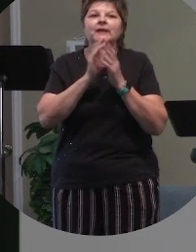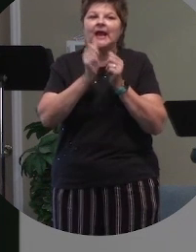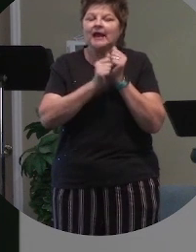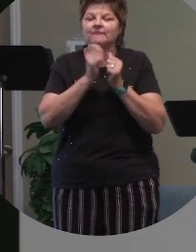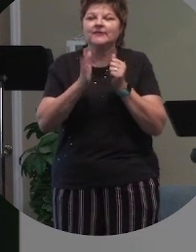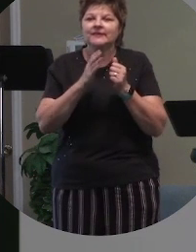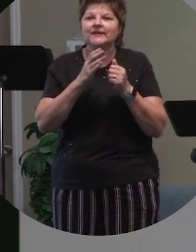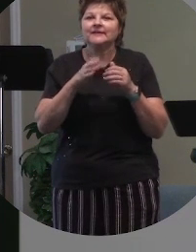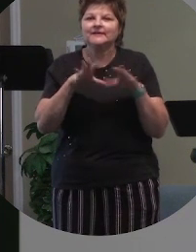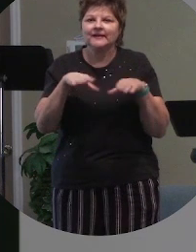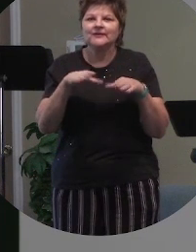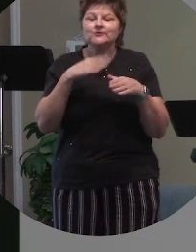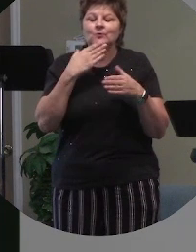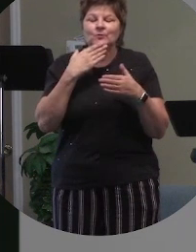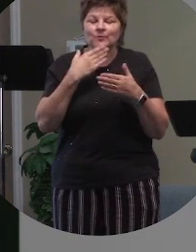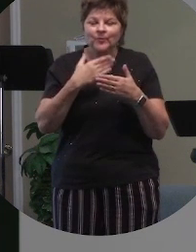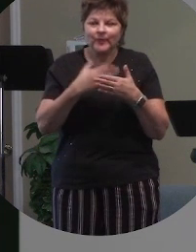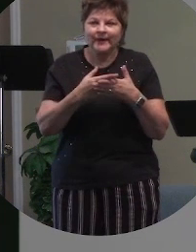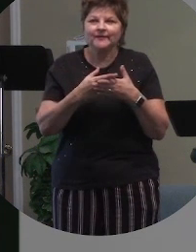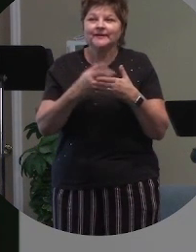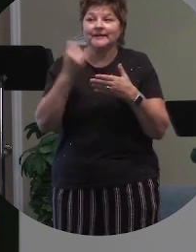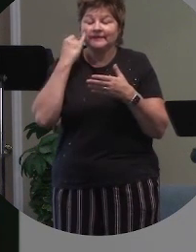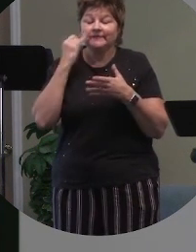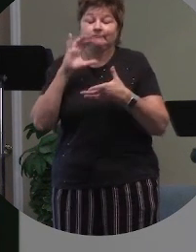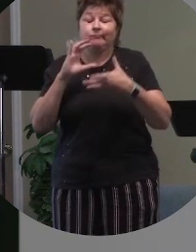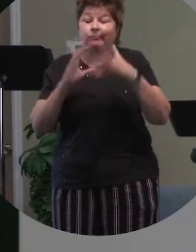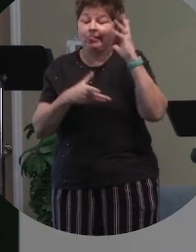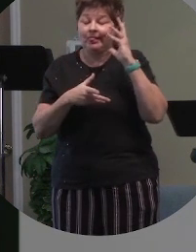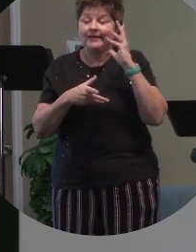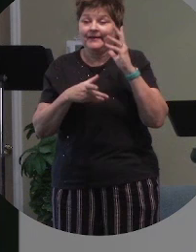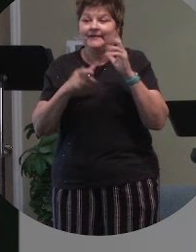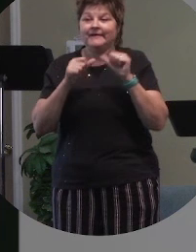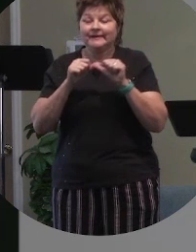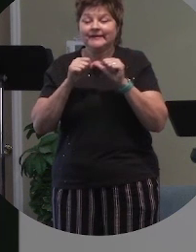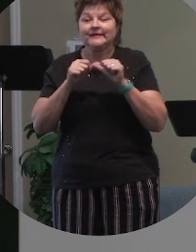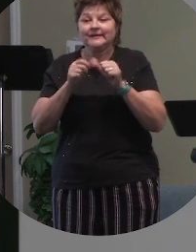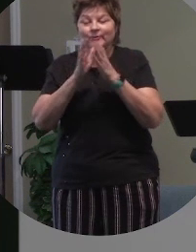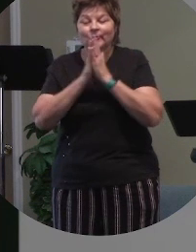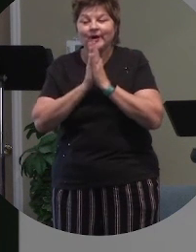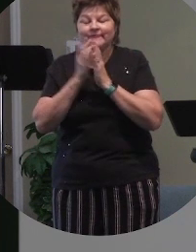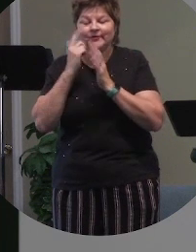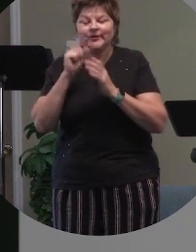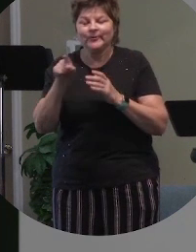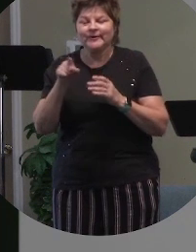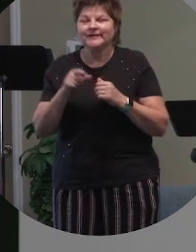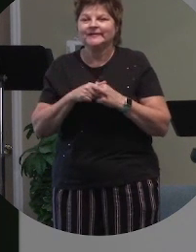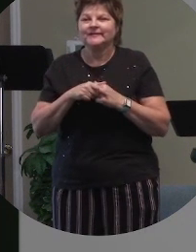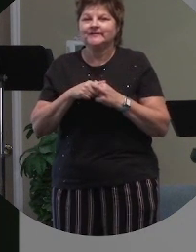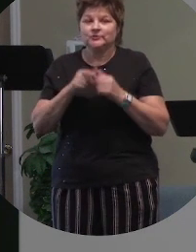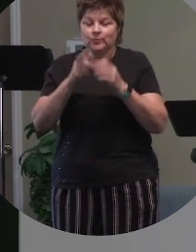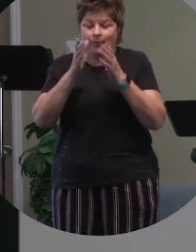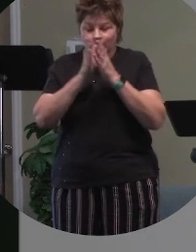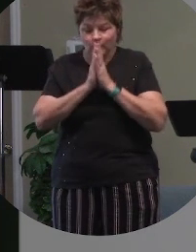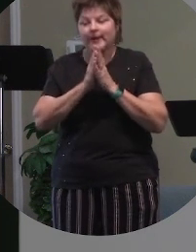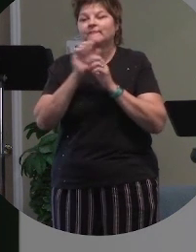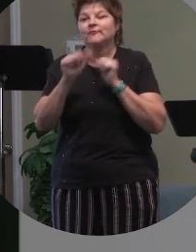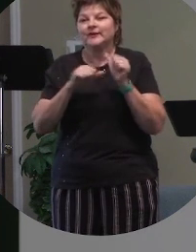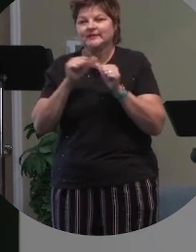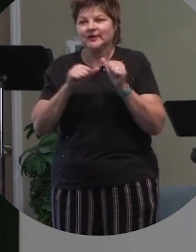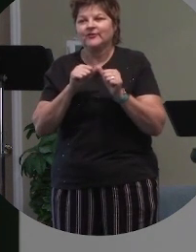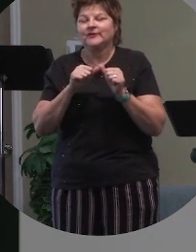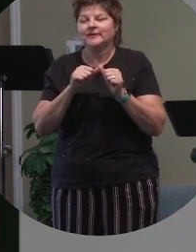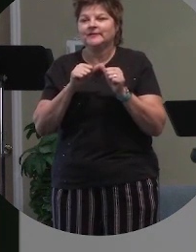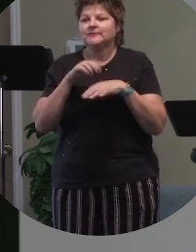And if it really tanks, I'm still praying for you. I didn't do this. I'm just praying for you. Okay? So pray for each other.